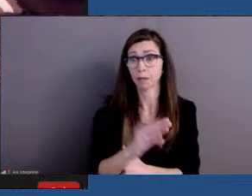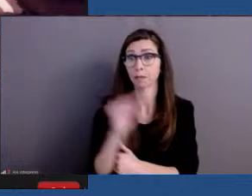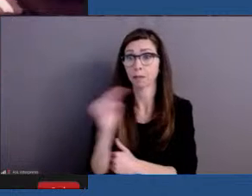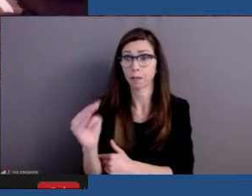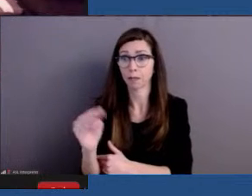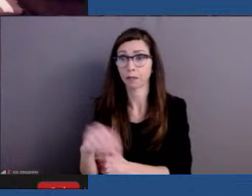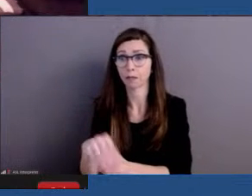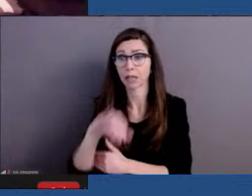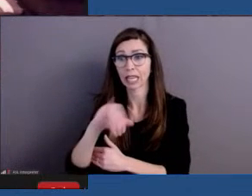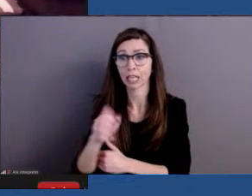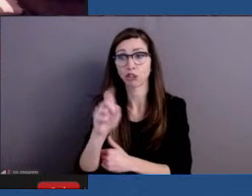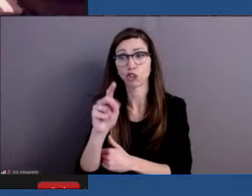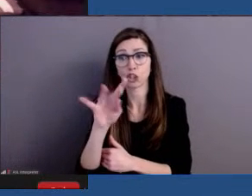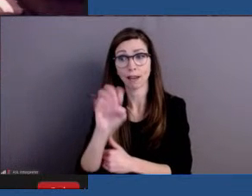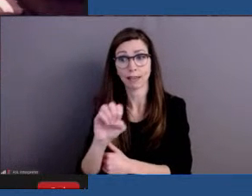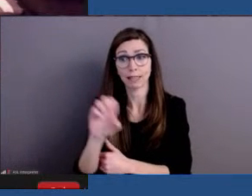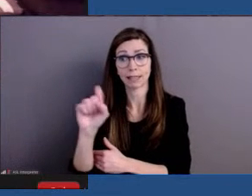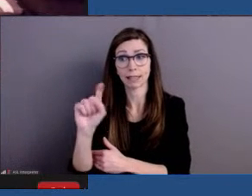Jenny St. Martin,